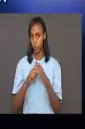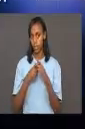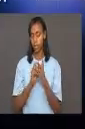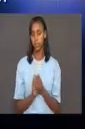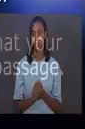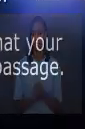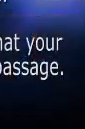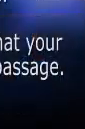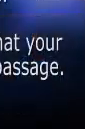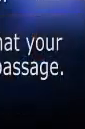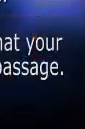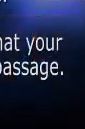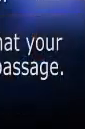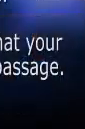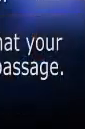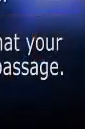Begin.